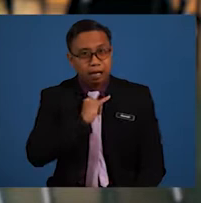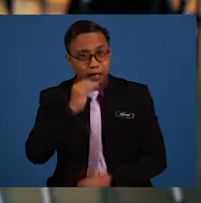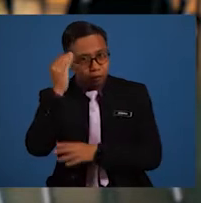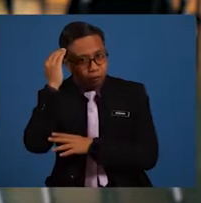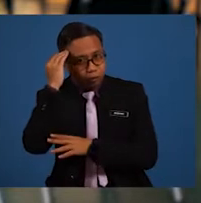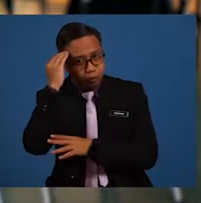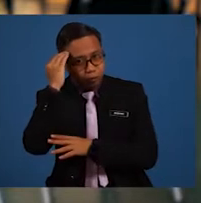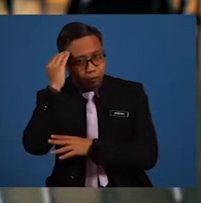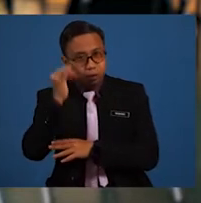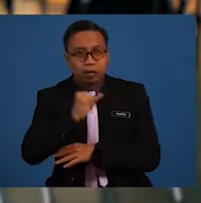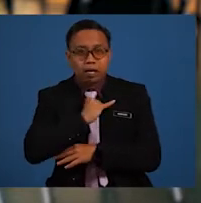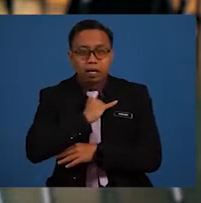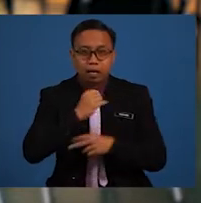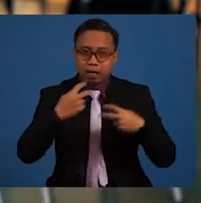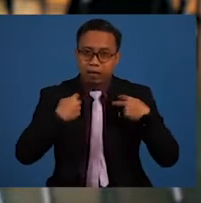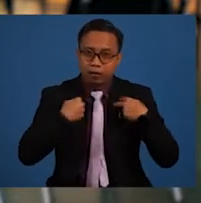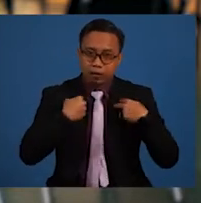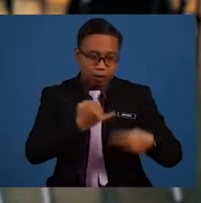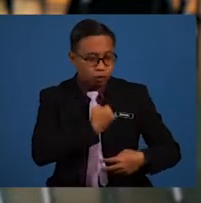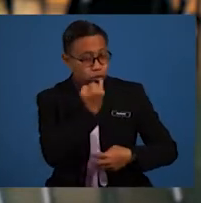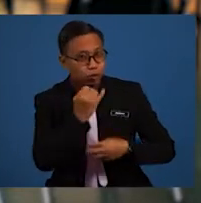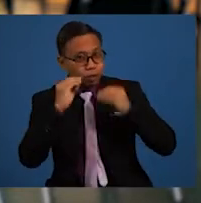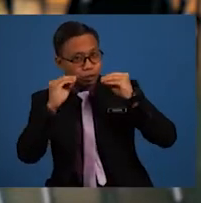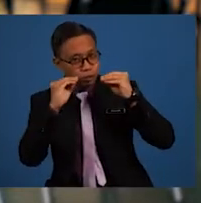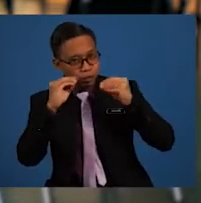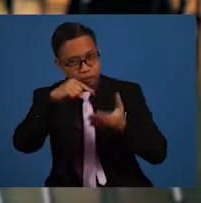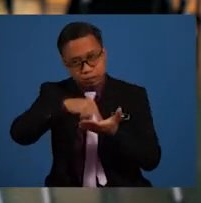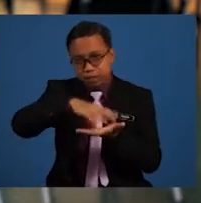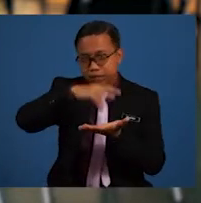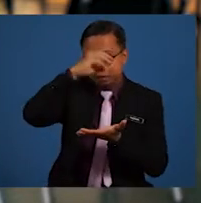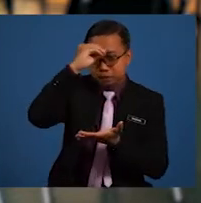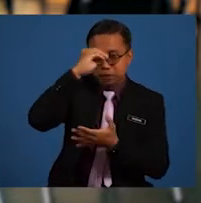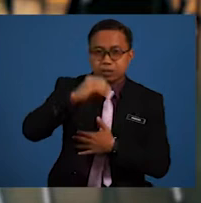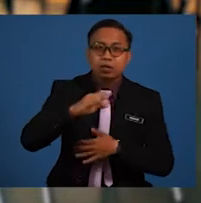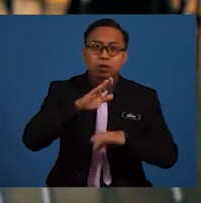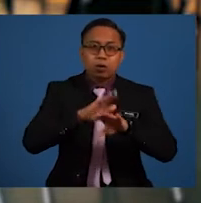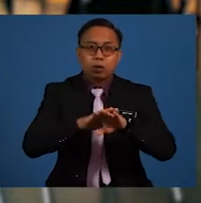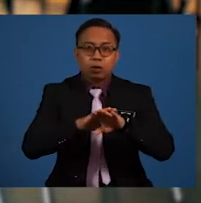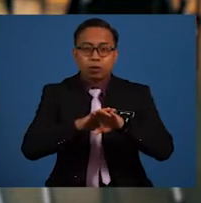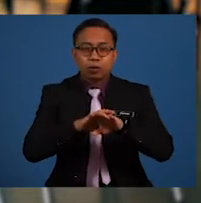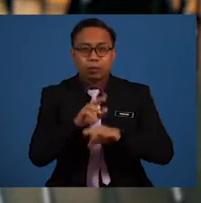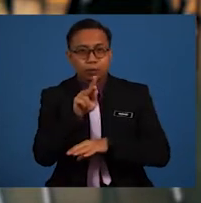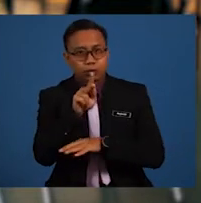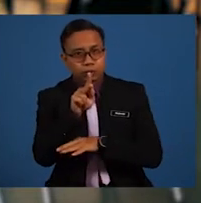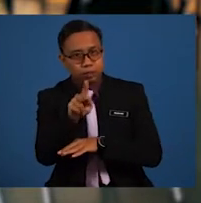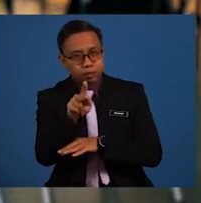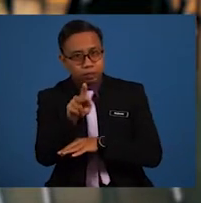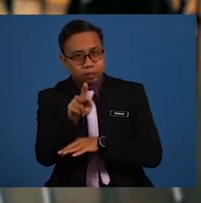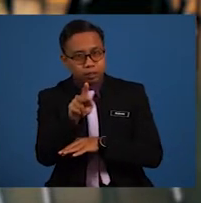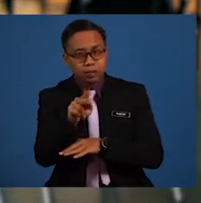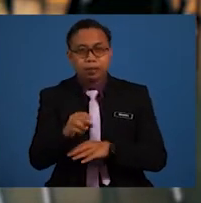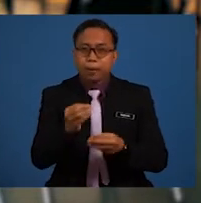I know I have enjoyed teaching you this lesson on